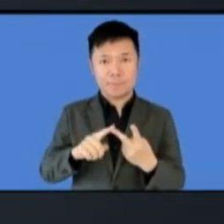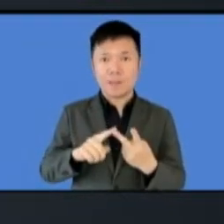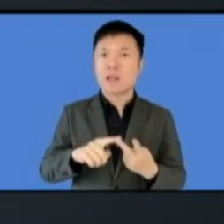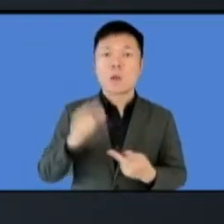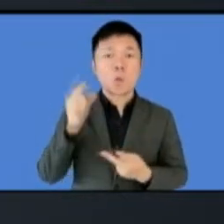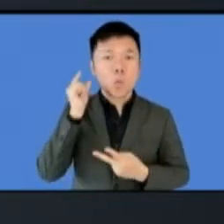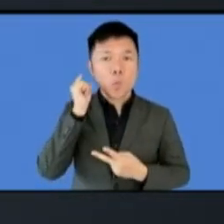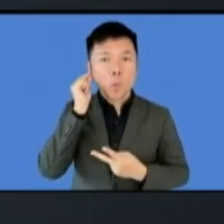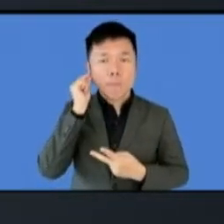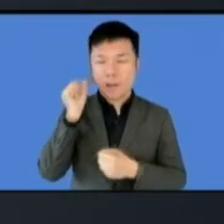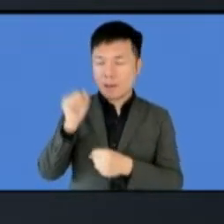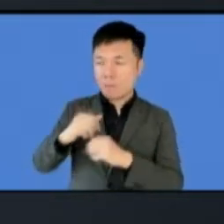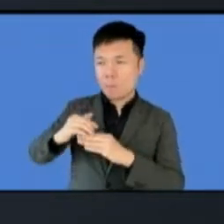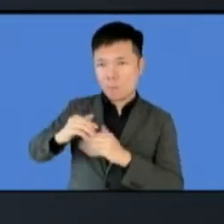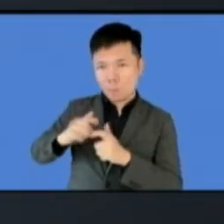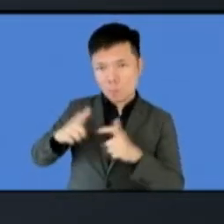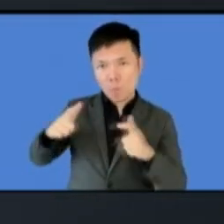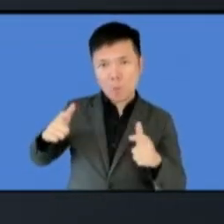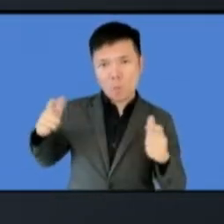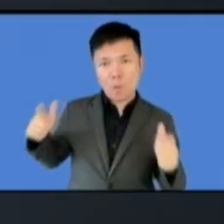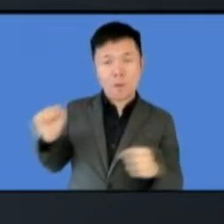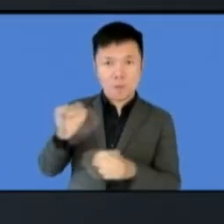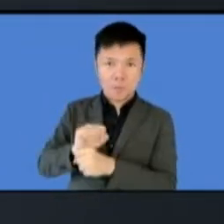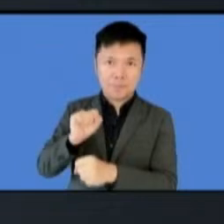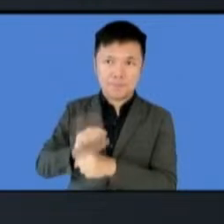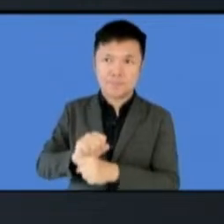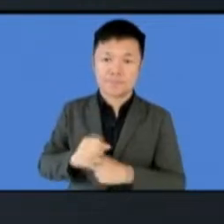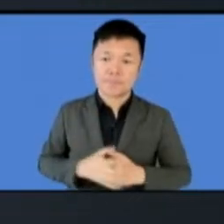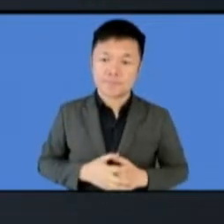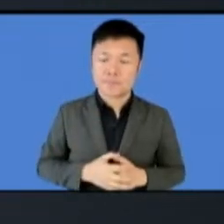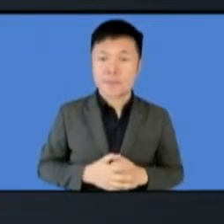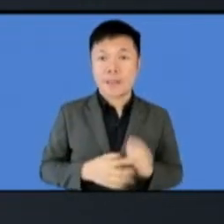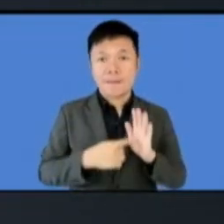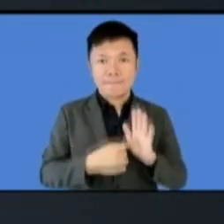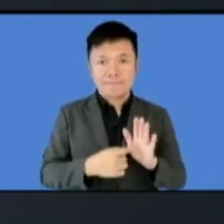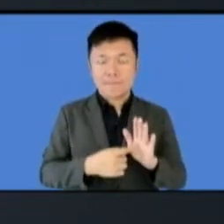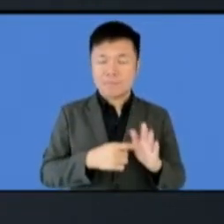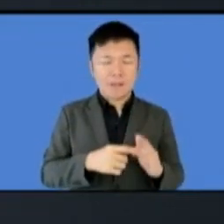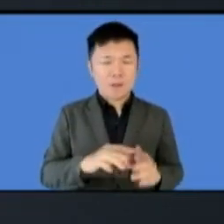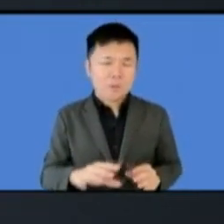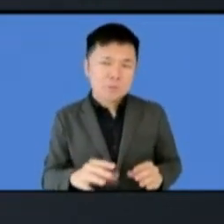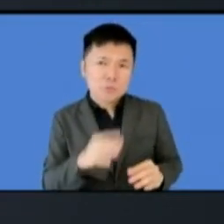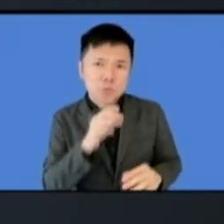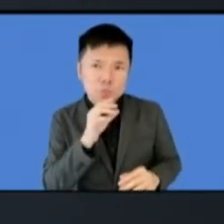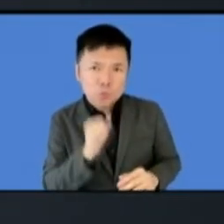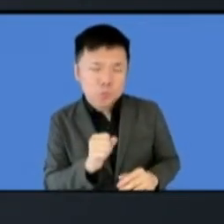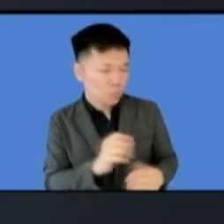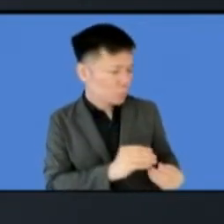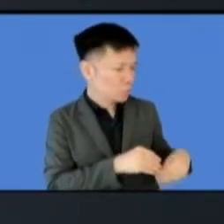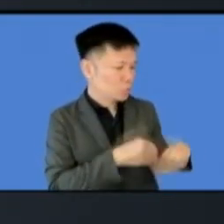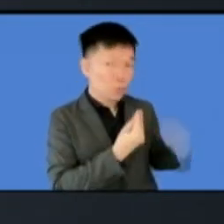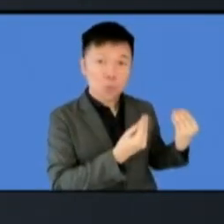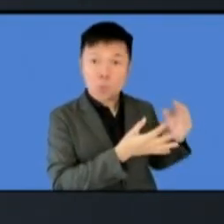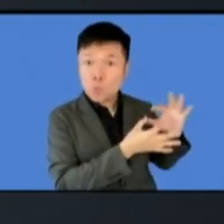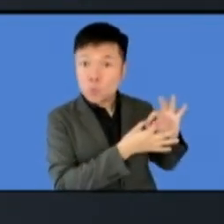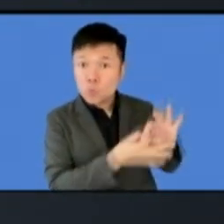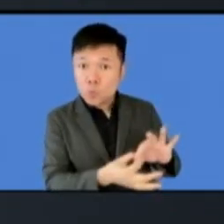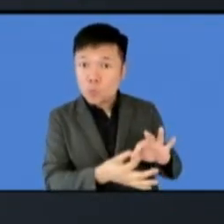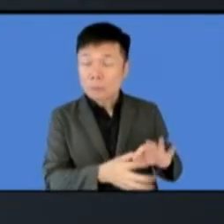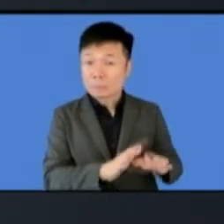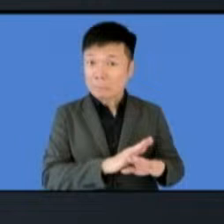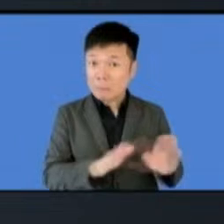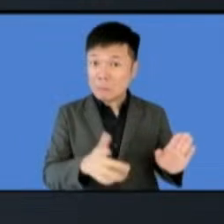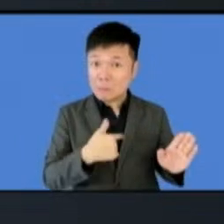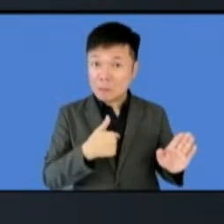workforce participation. And then in relating to intergenerational care, now females are not only demanded to take